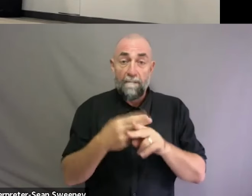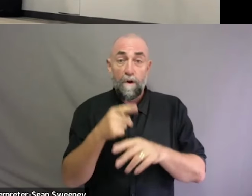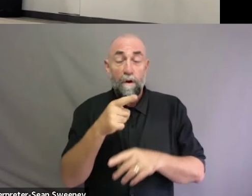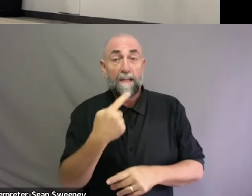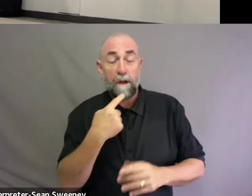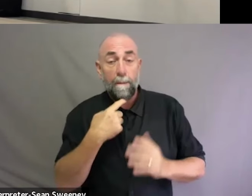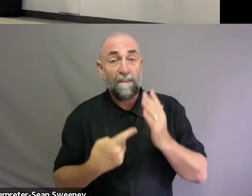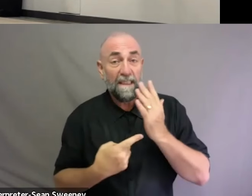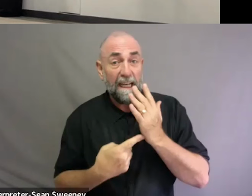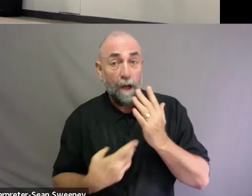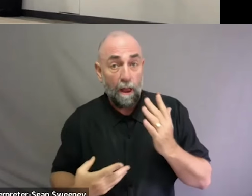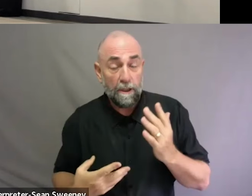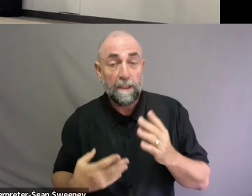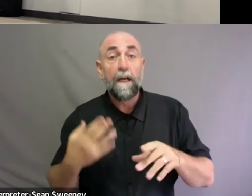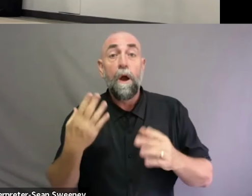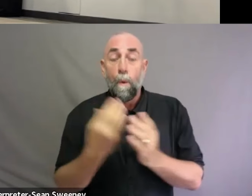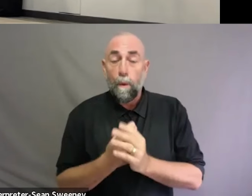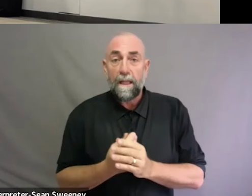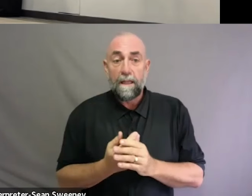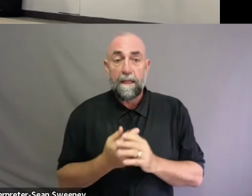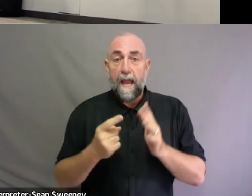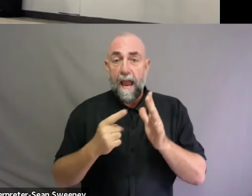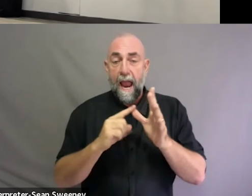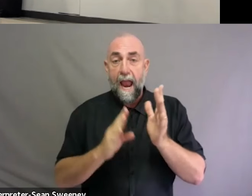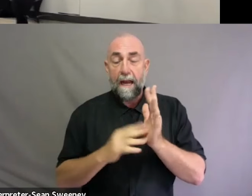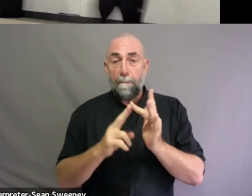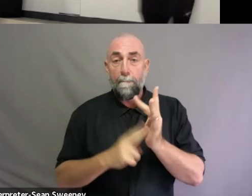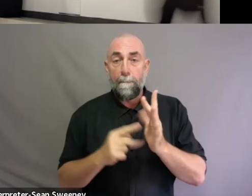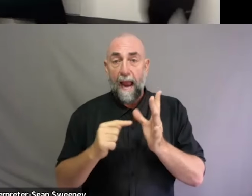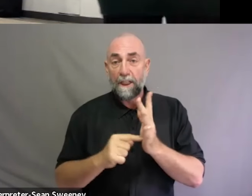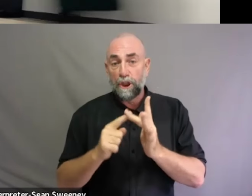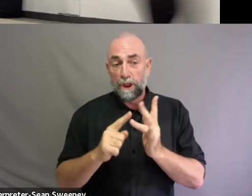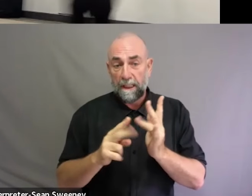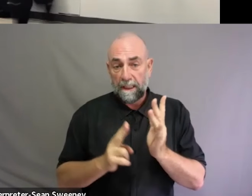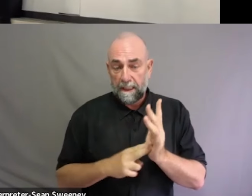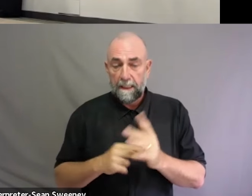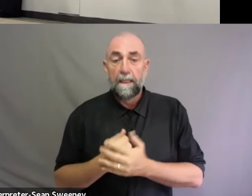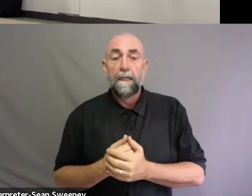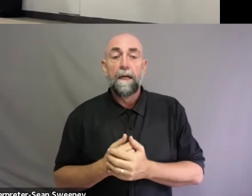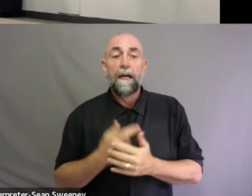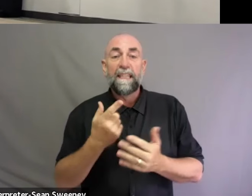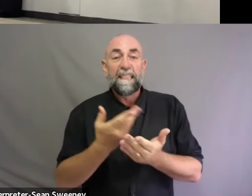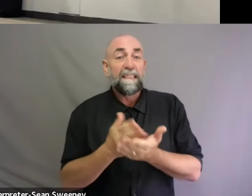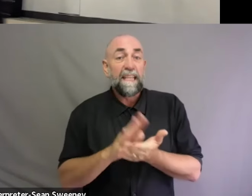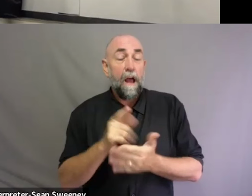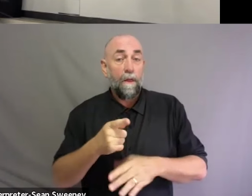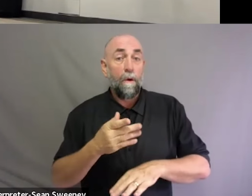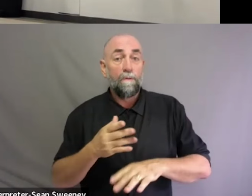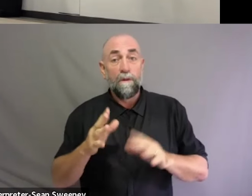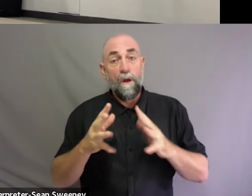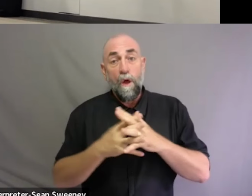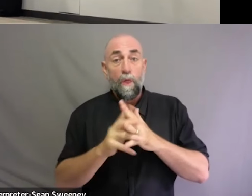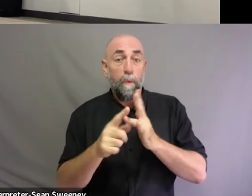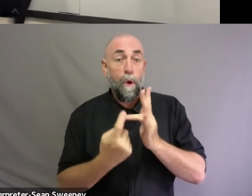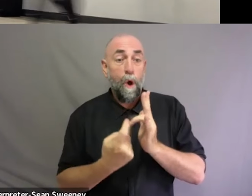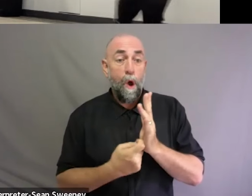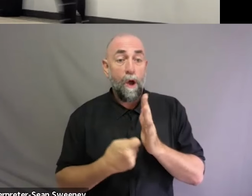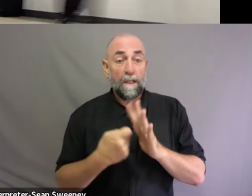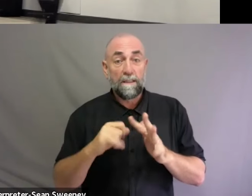enabled lots of openings for us in terms of the way we worked. We later used motion capture